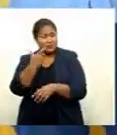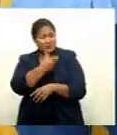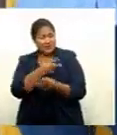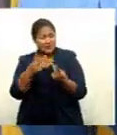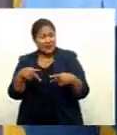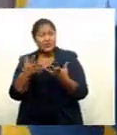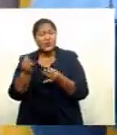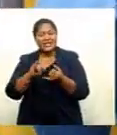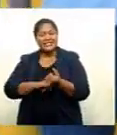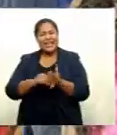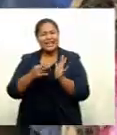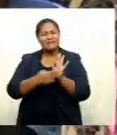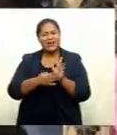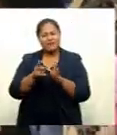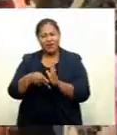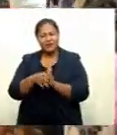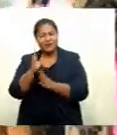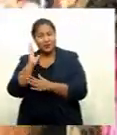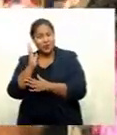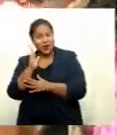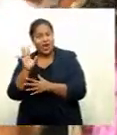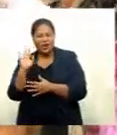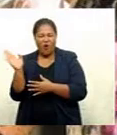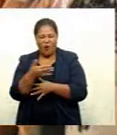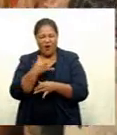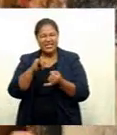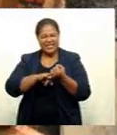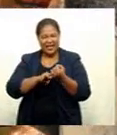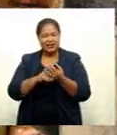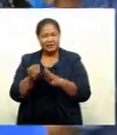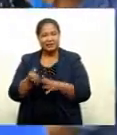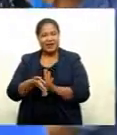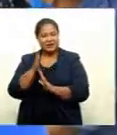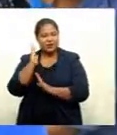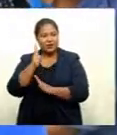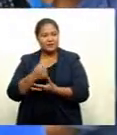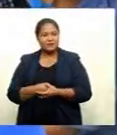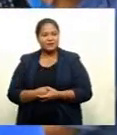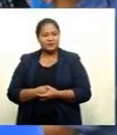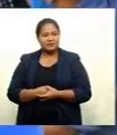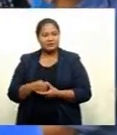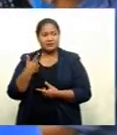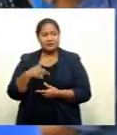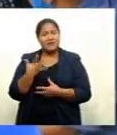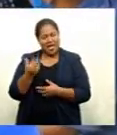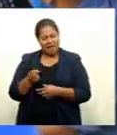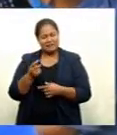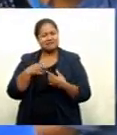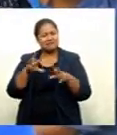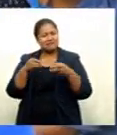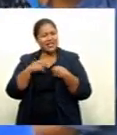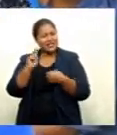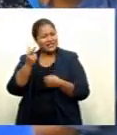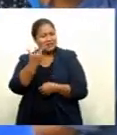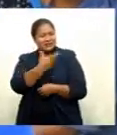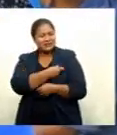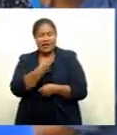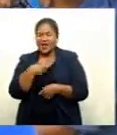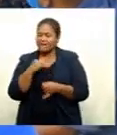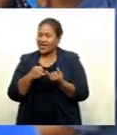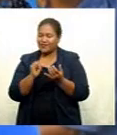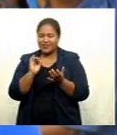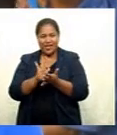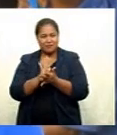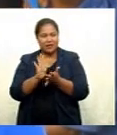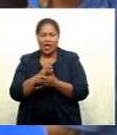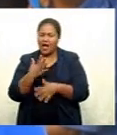St. Mary Primary School and All Saints Secondary School. I am having my second dose today. I am very happy and